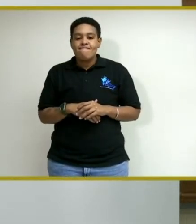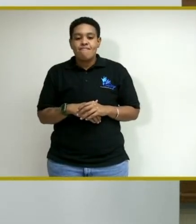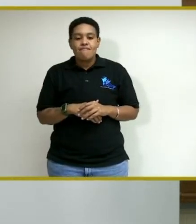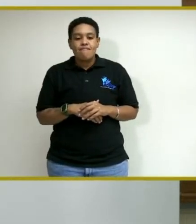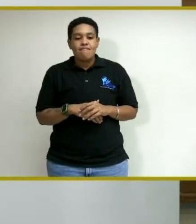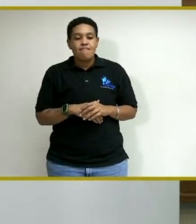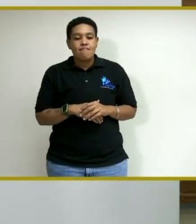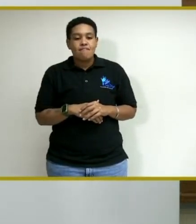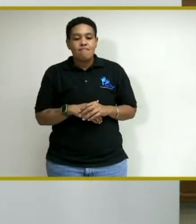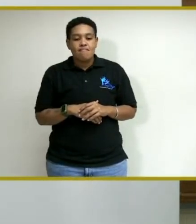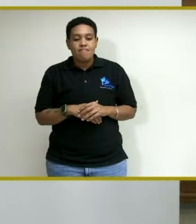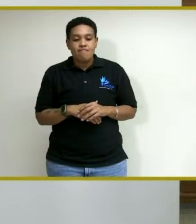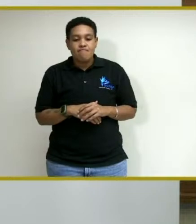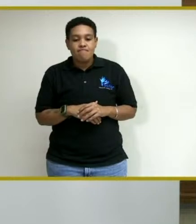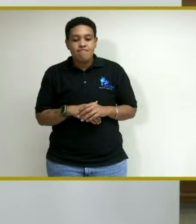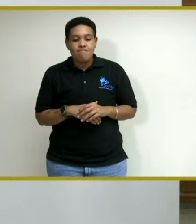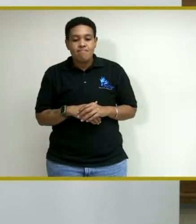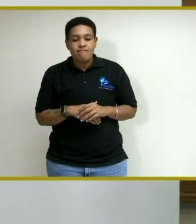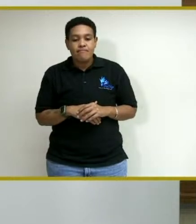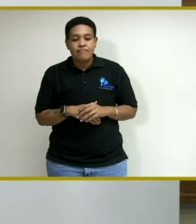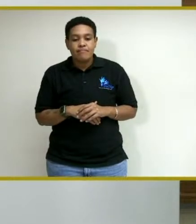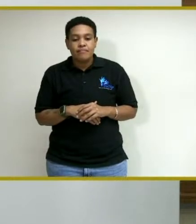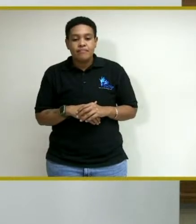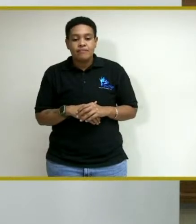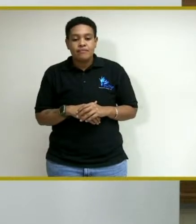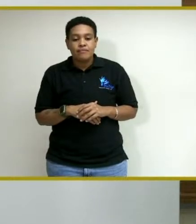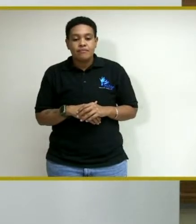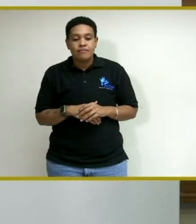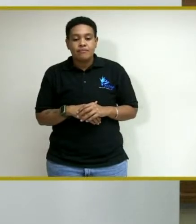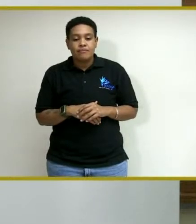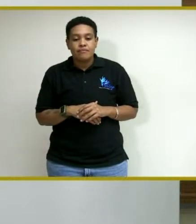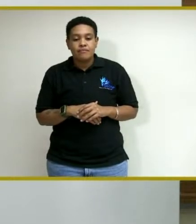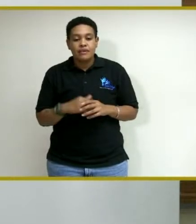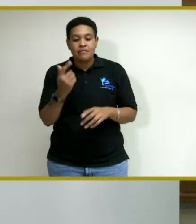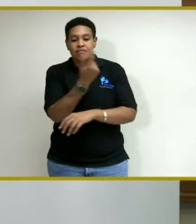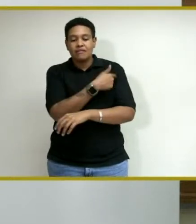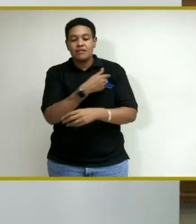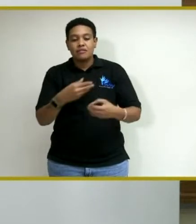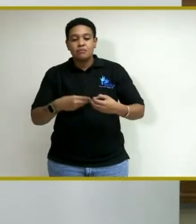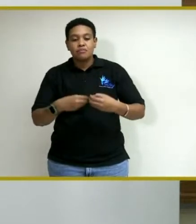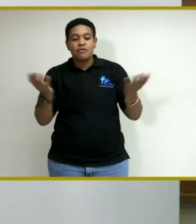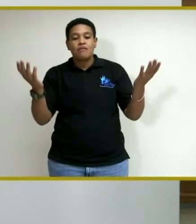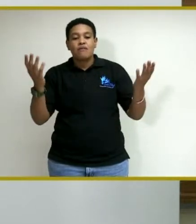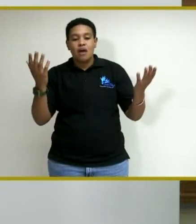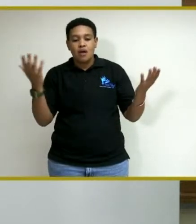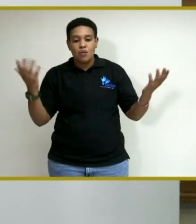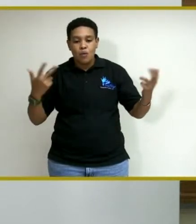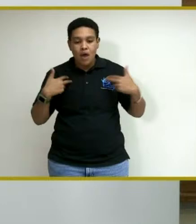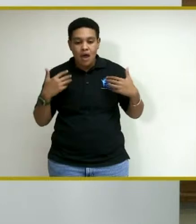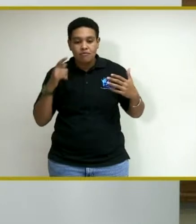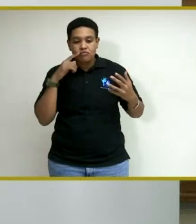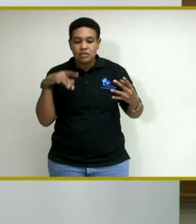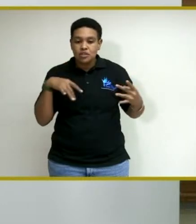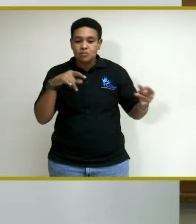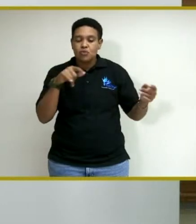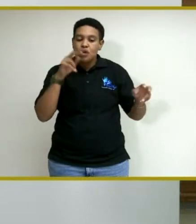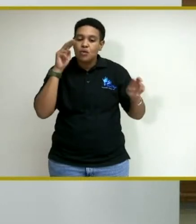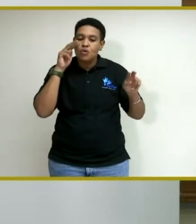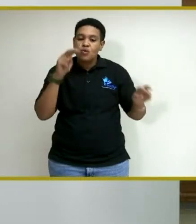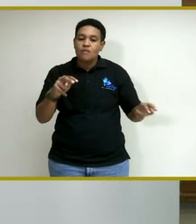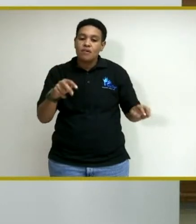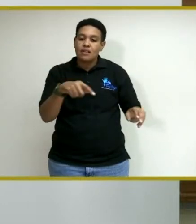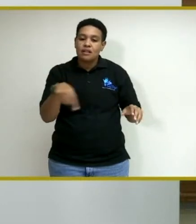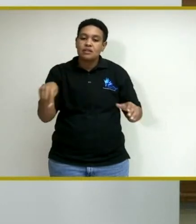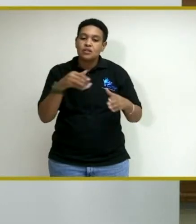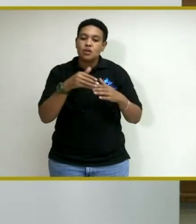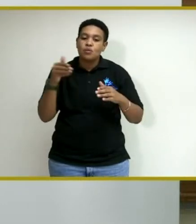administration of vaccines to the extent that we have is going smoothly. And we certainly look forward to this weekend